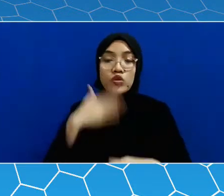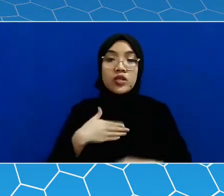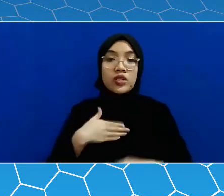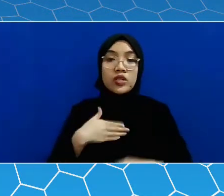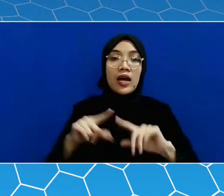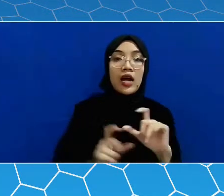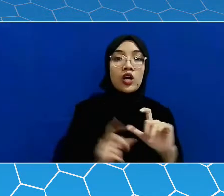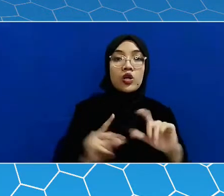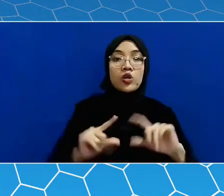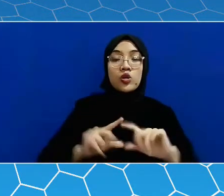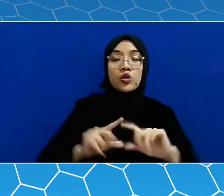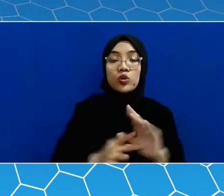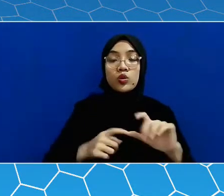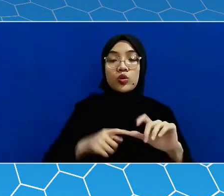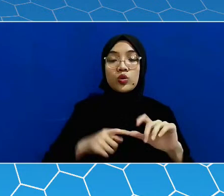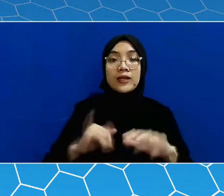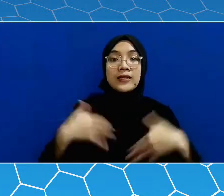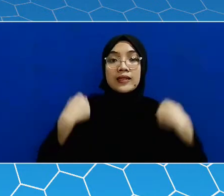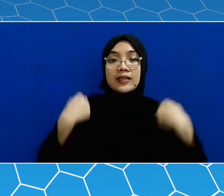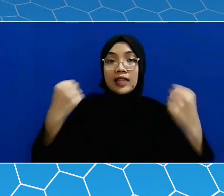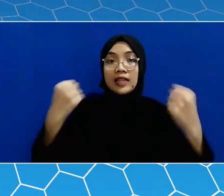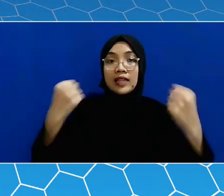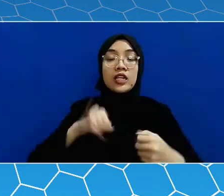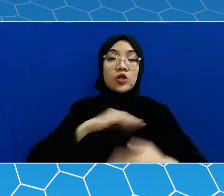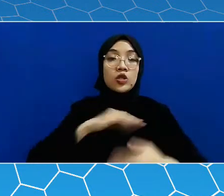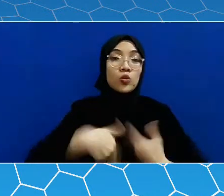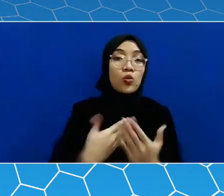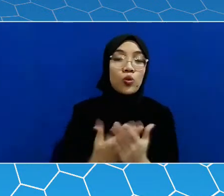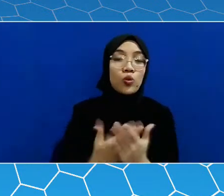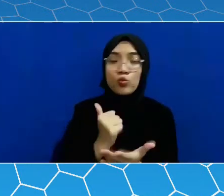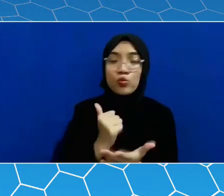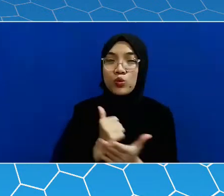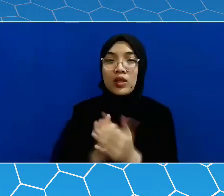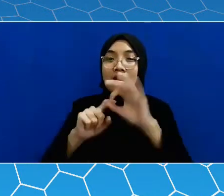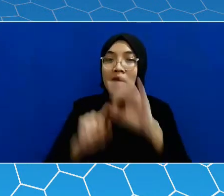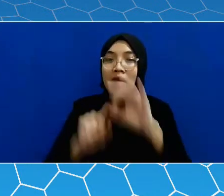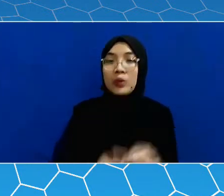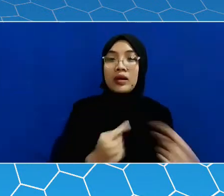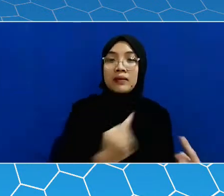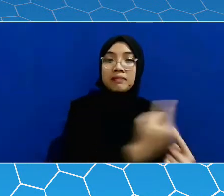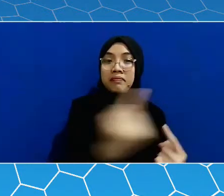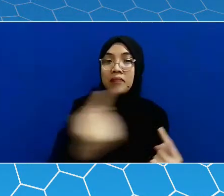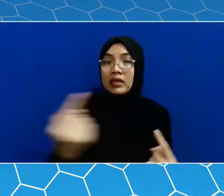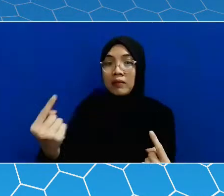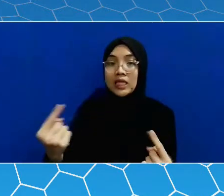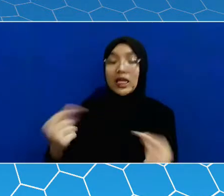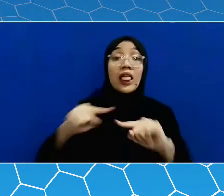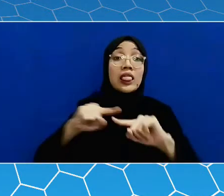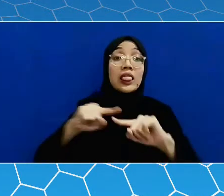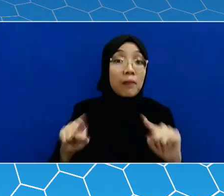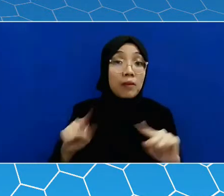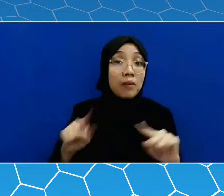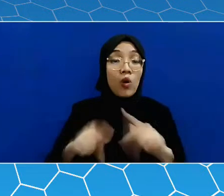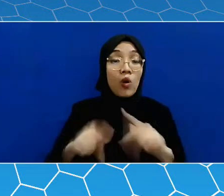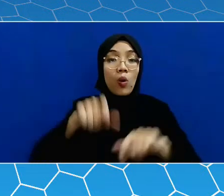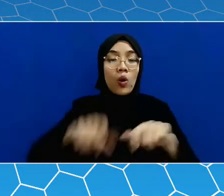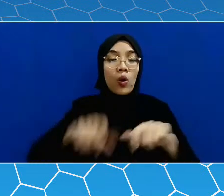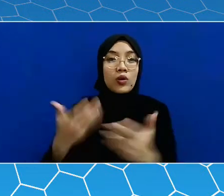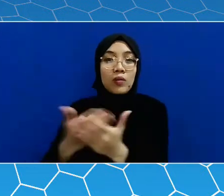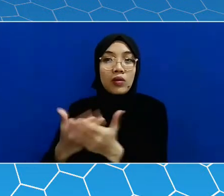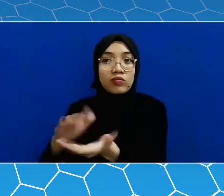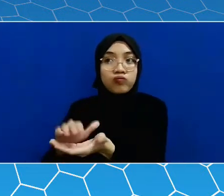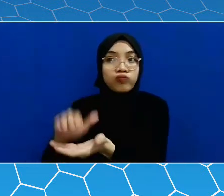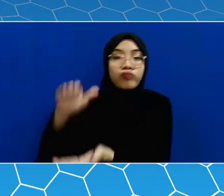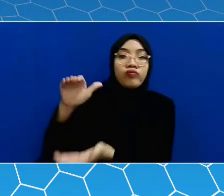it's an individual capacities. But I think with regards to the higher income group, that I think financially able, that's why they